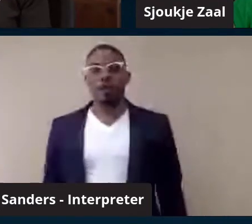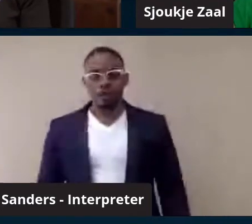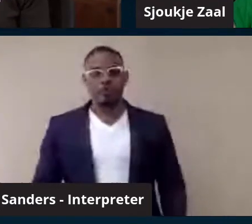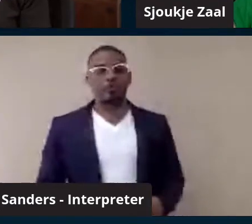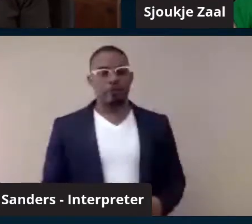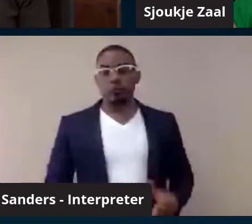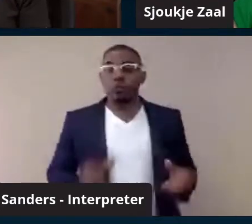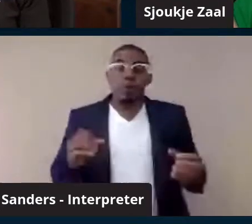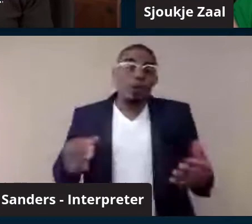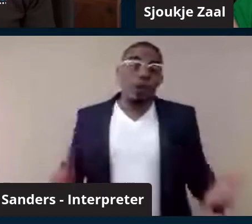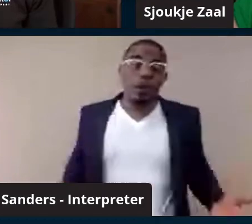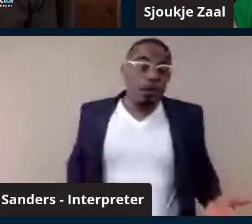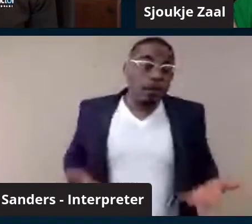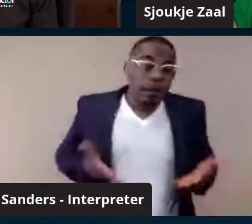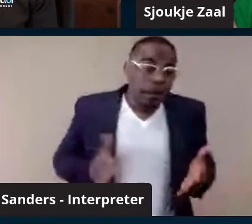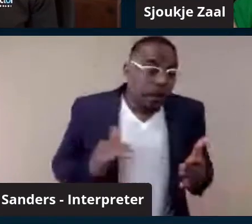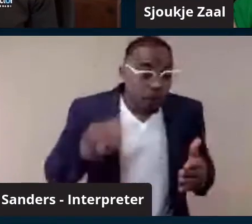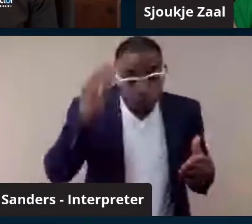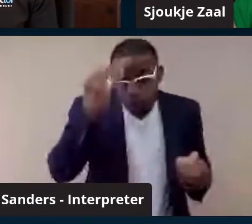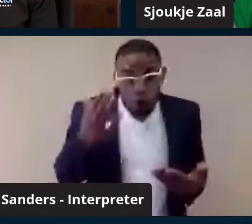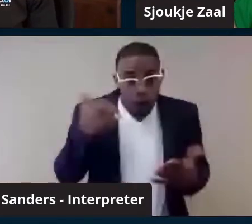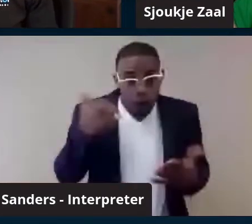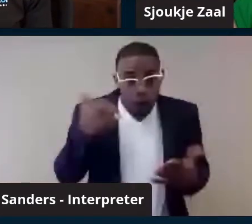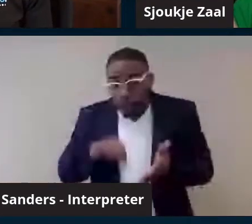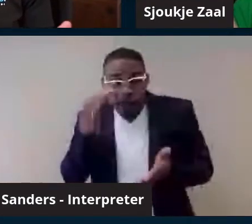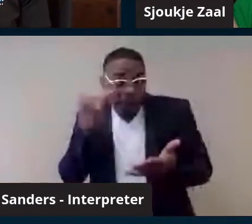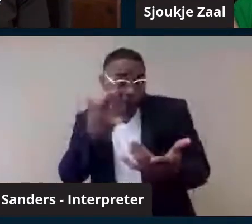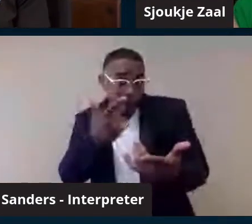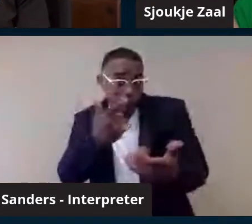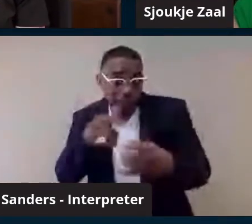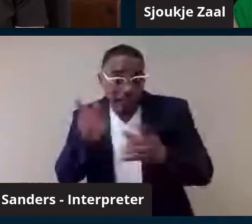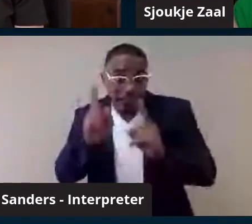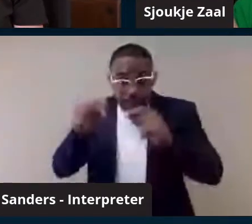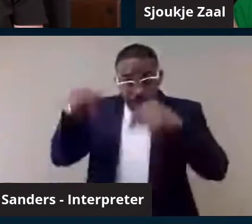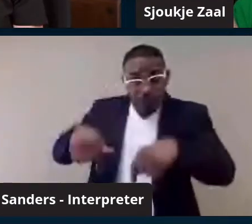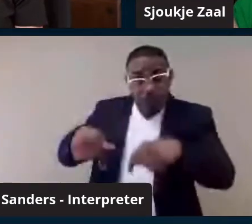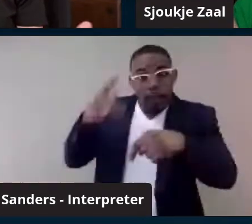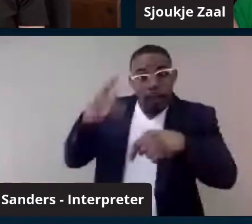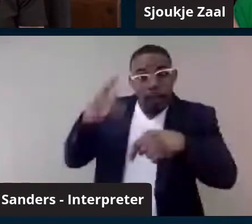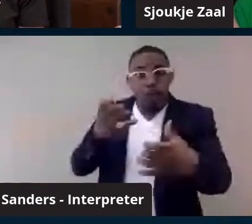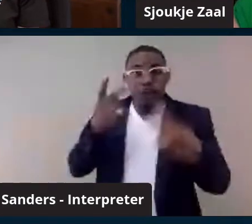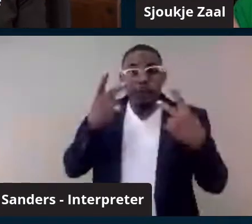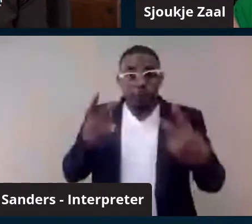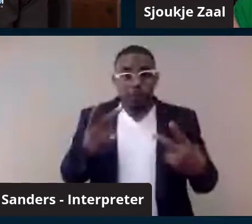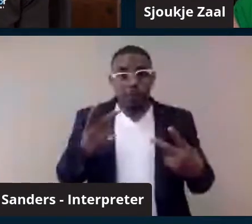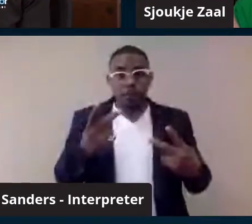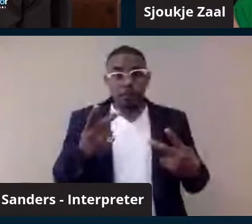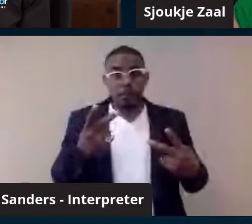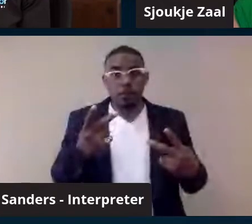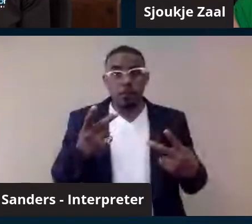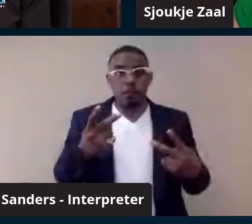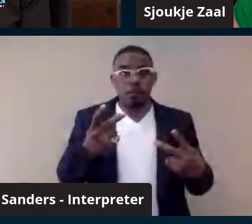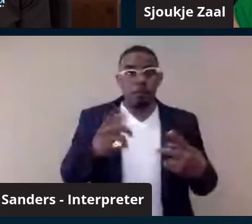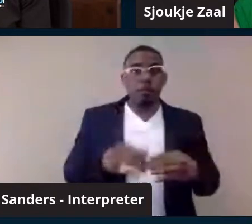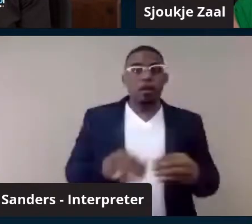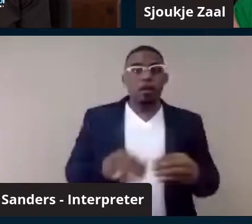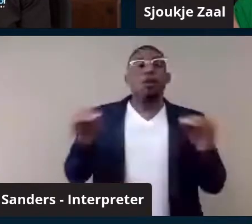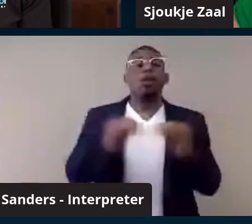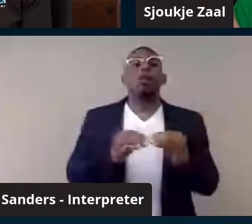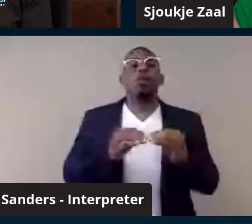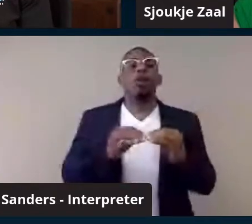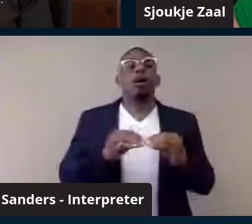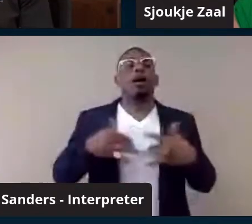So let us know what you find of that in the chat, and if you want to see it in more